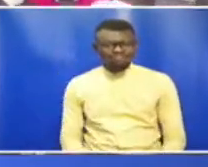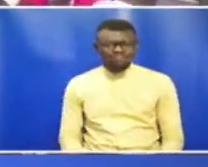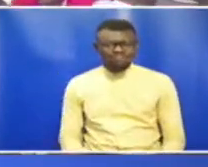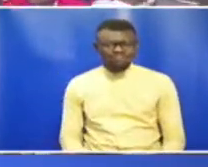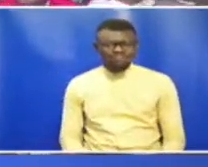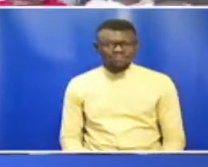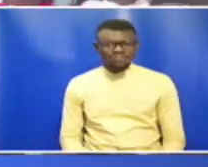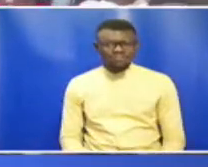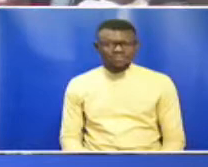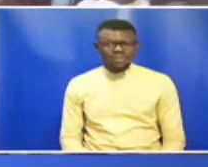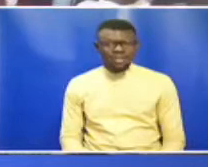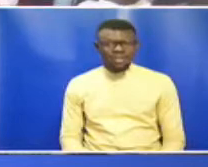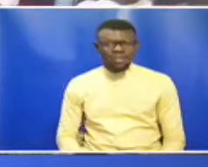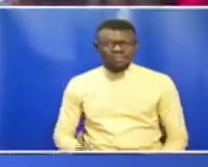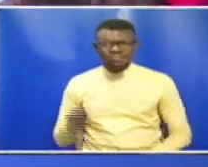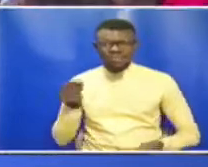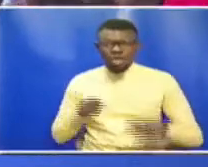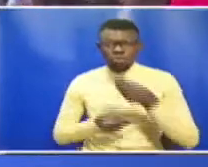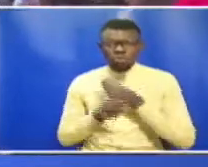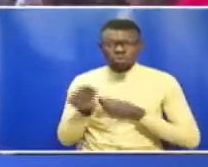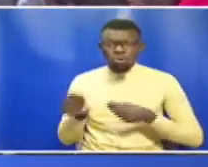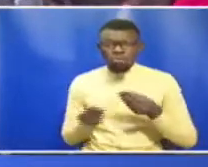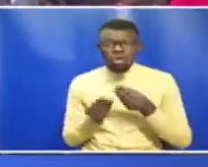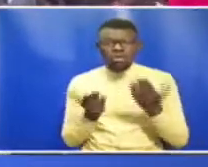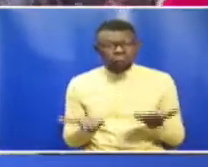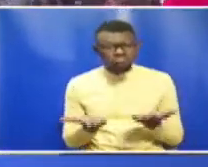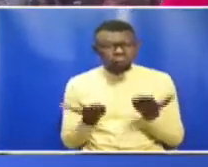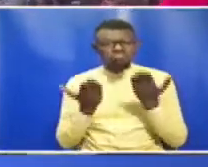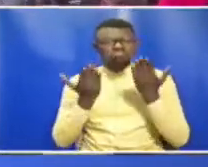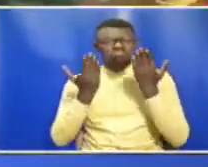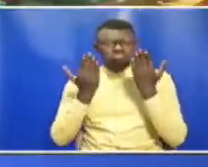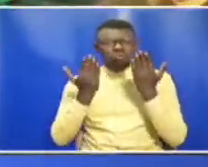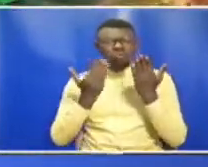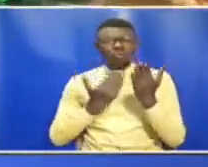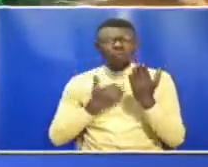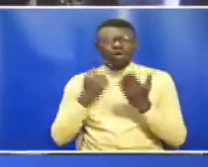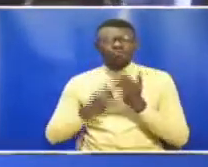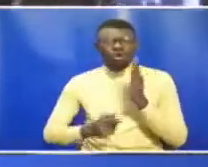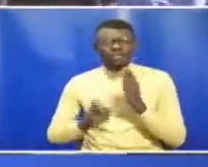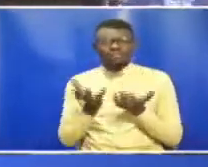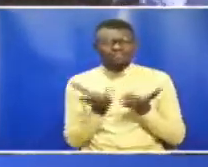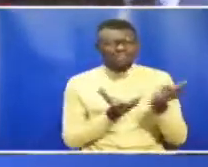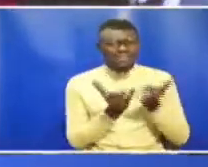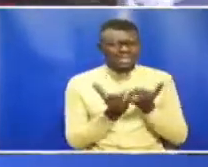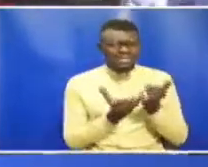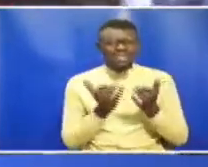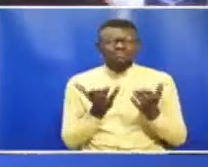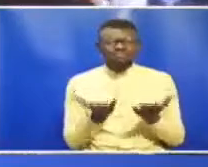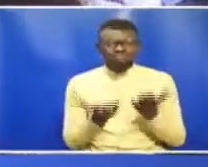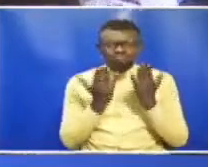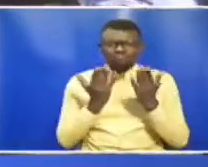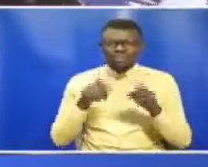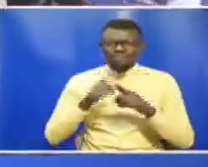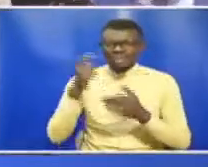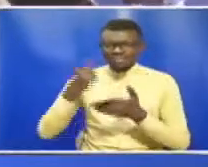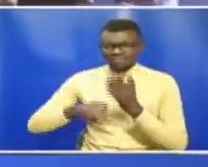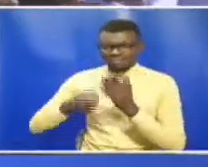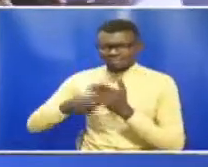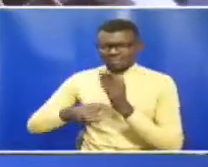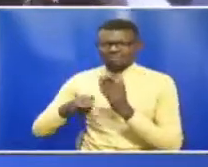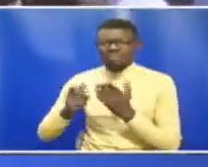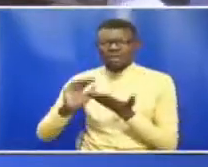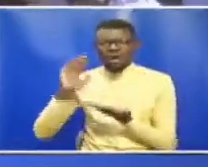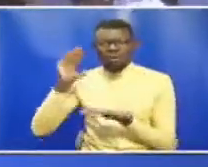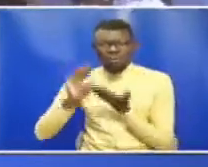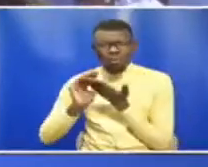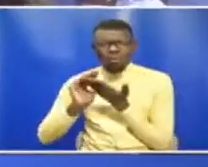On stabilizing the country's economy, they promised reforms that will cushion investors and businesses, as well as review taxation, which they termed as high.